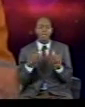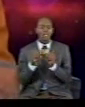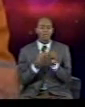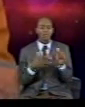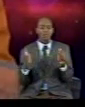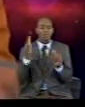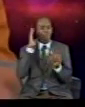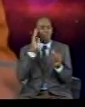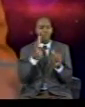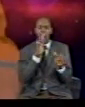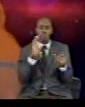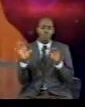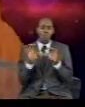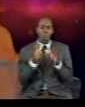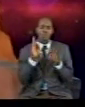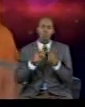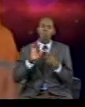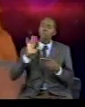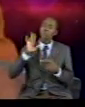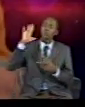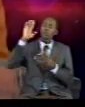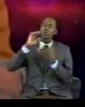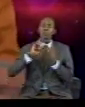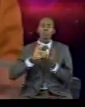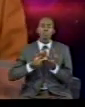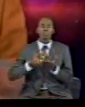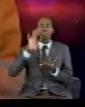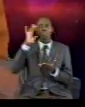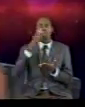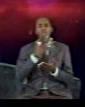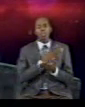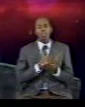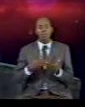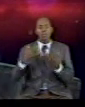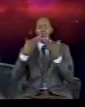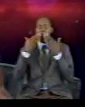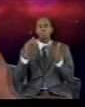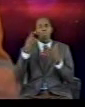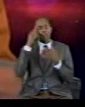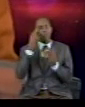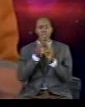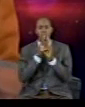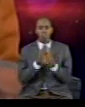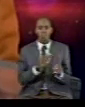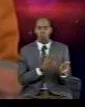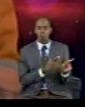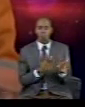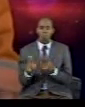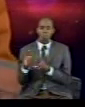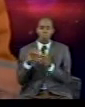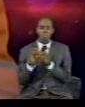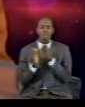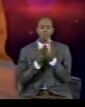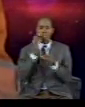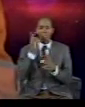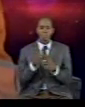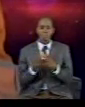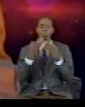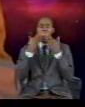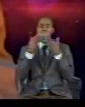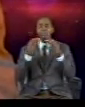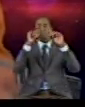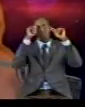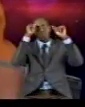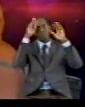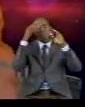own glory. And we'll give you honor and pray for the answer already in Jesus' name. Amen. Thank you, Father, for the